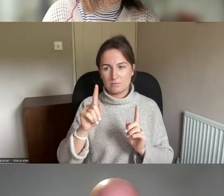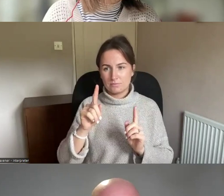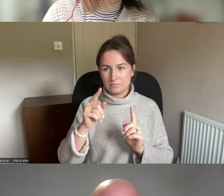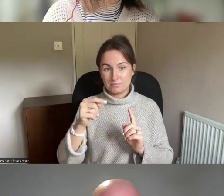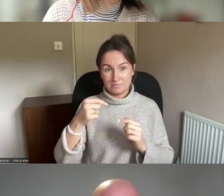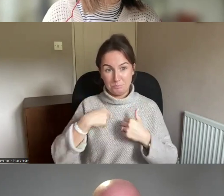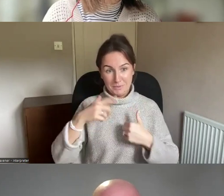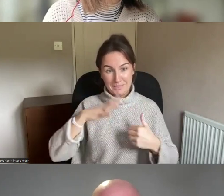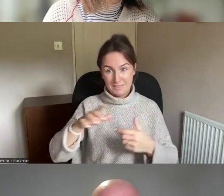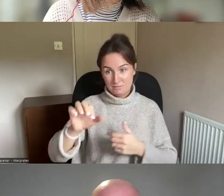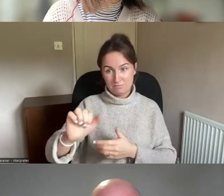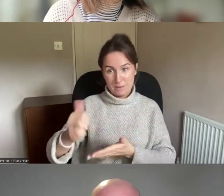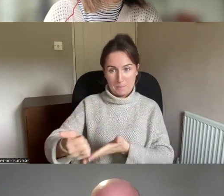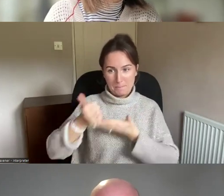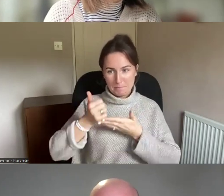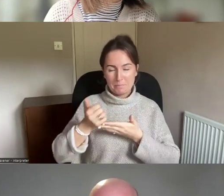this correctly.